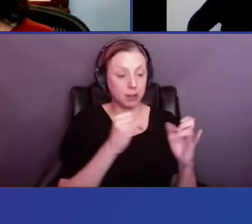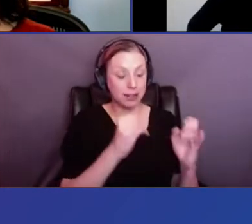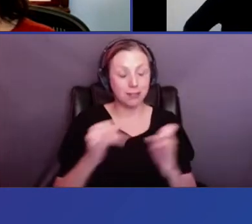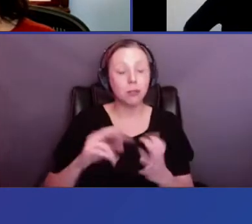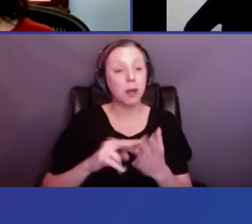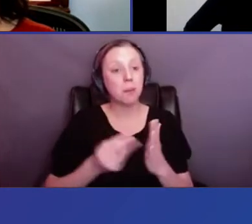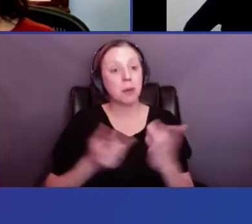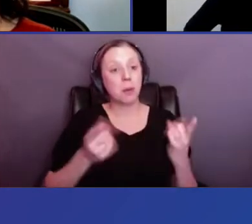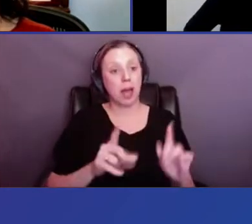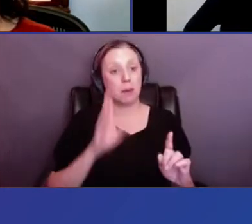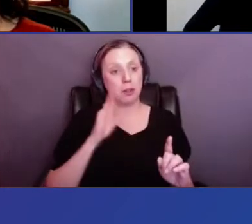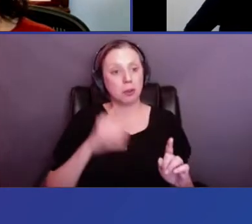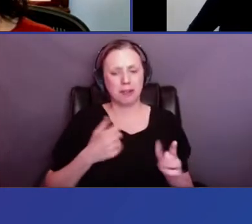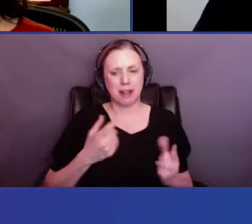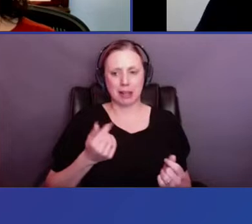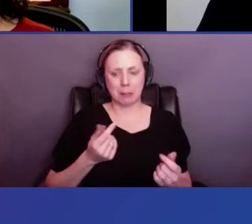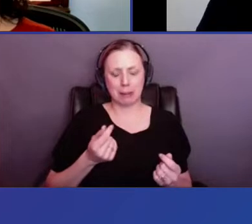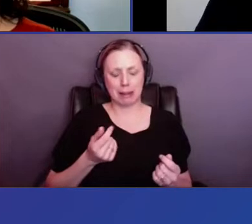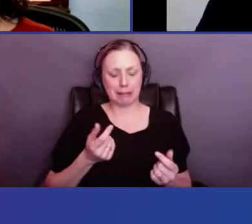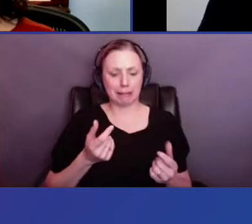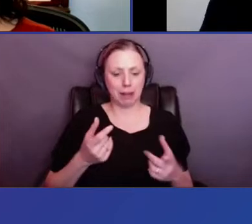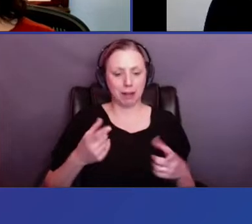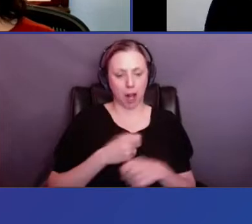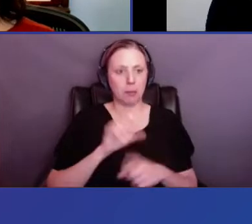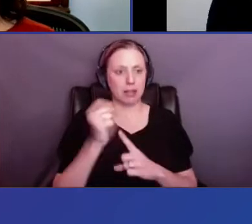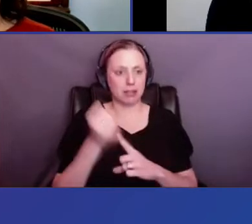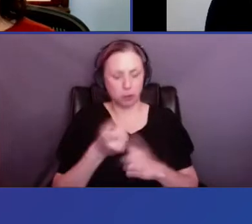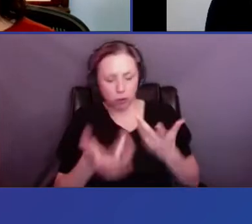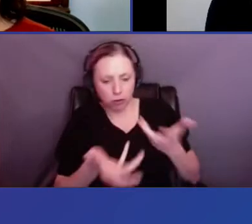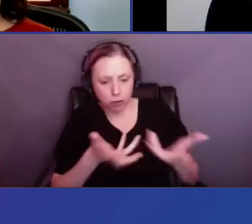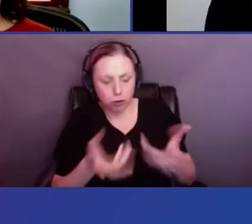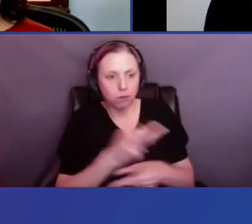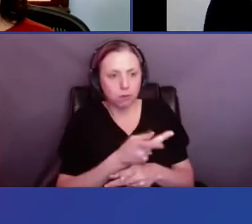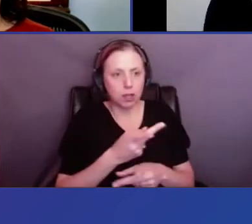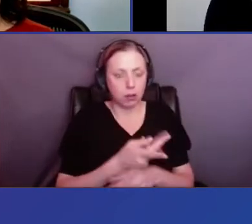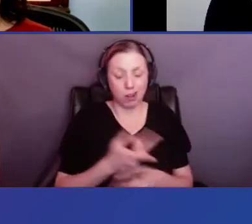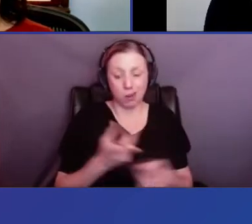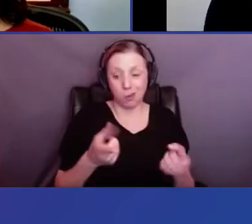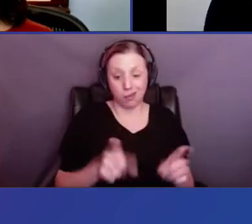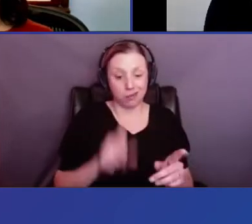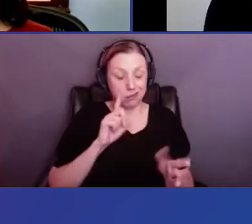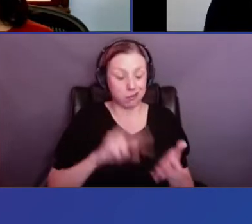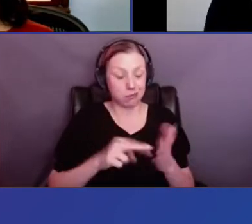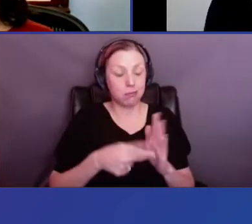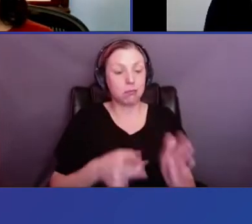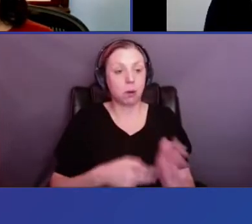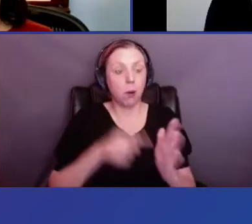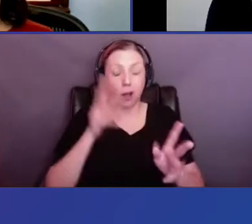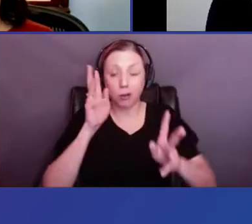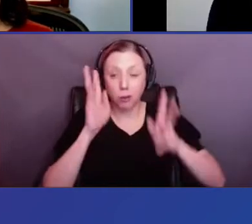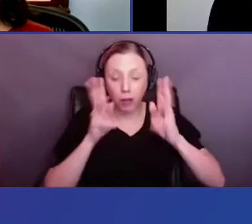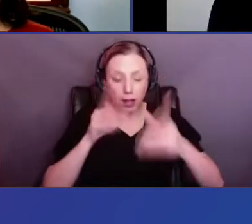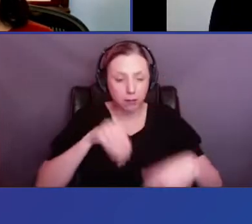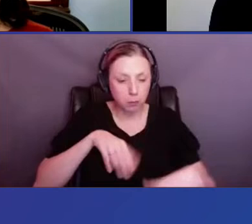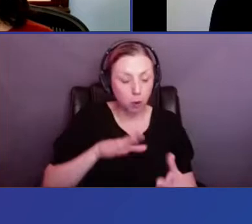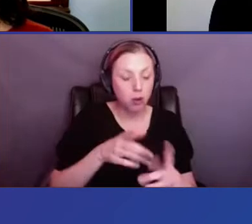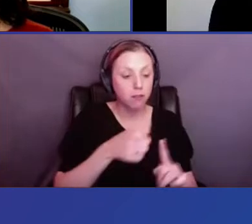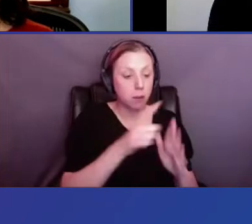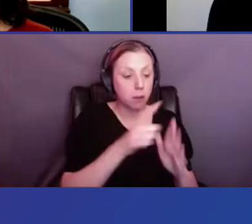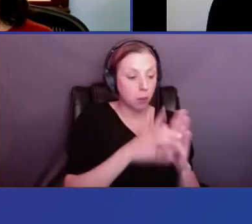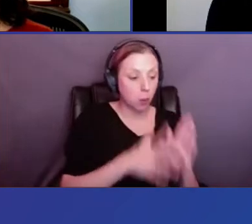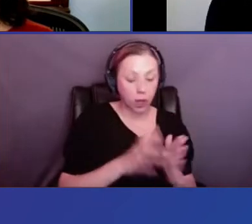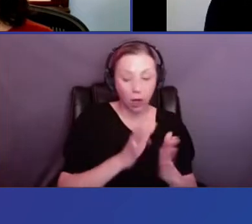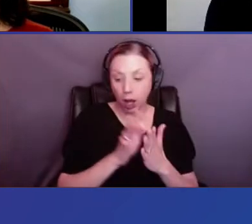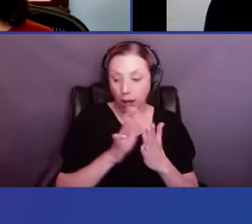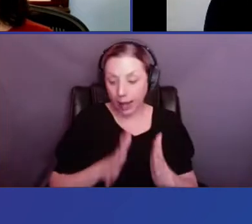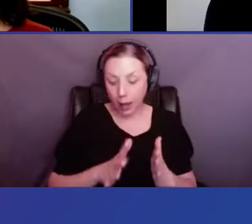a little bit of a dance, and it requires a level of creativity, both from attorneys and accountants,